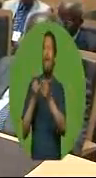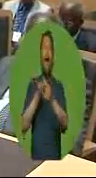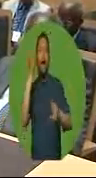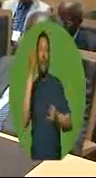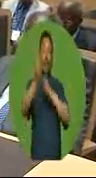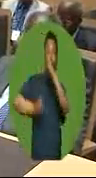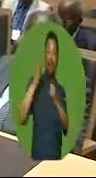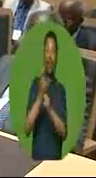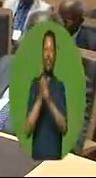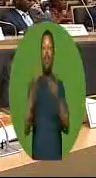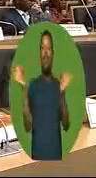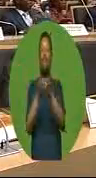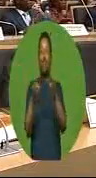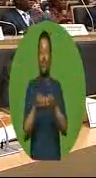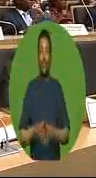international conferences.